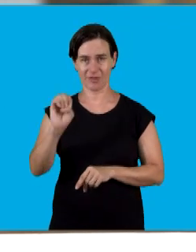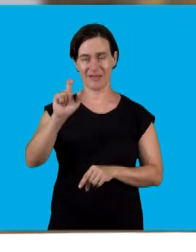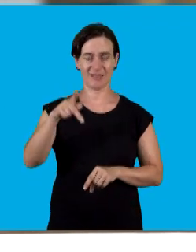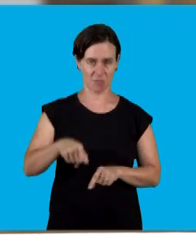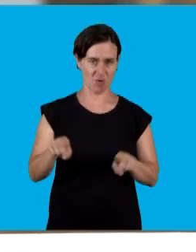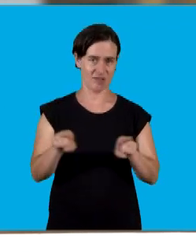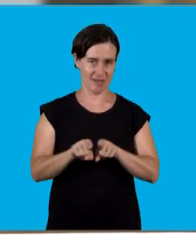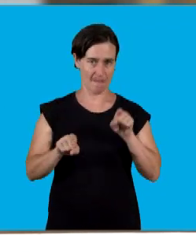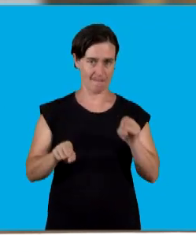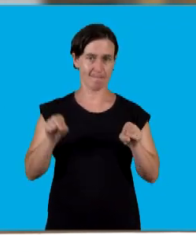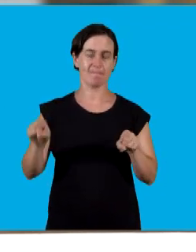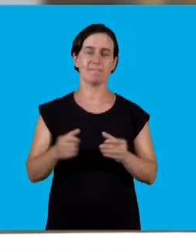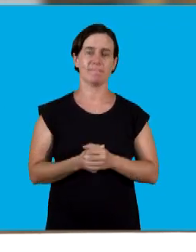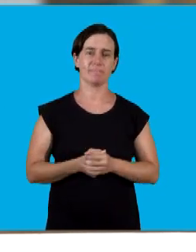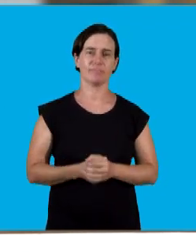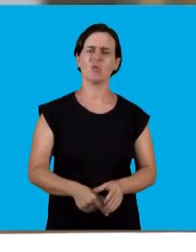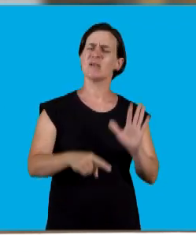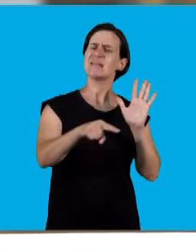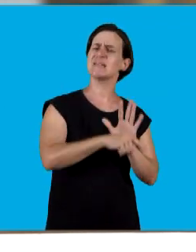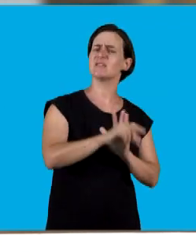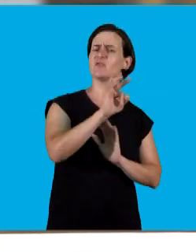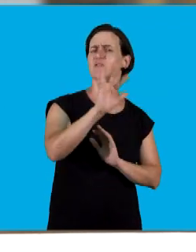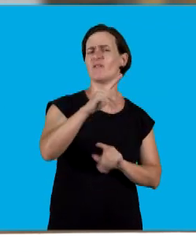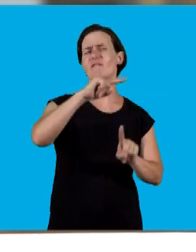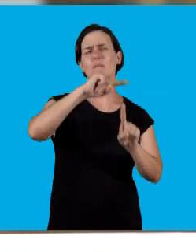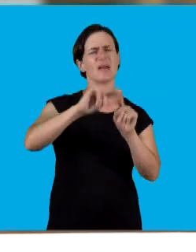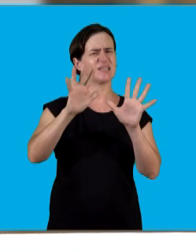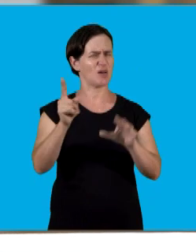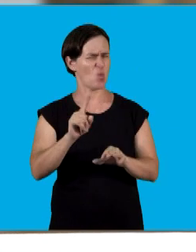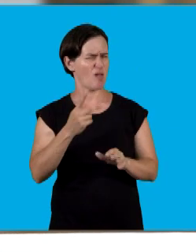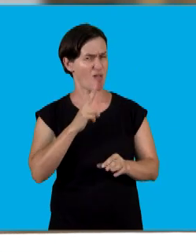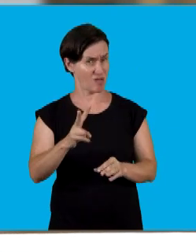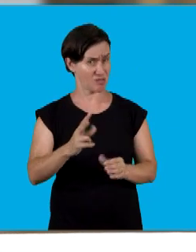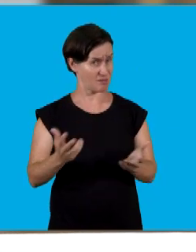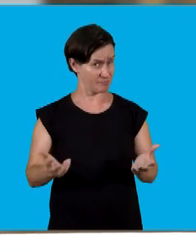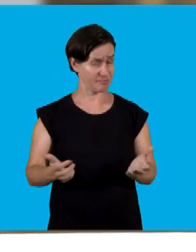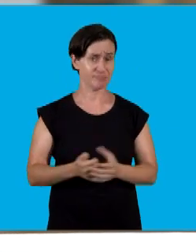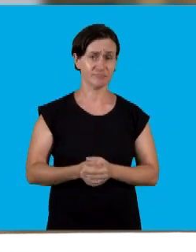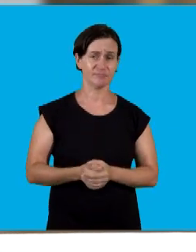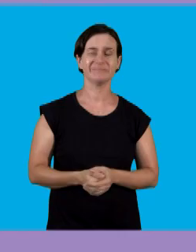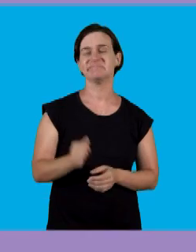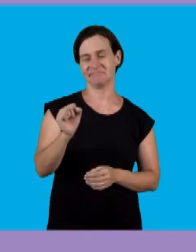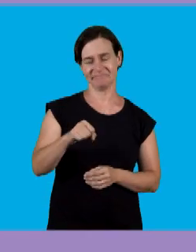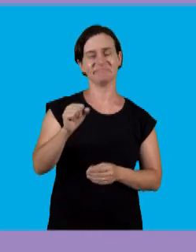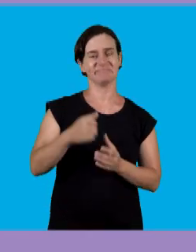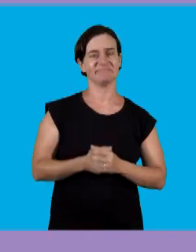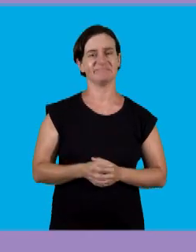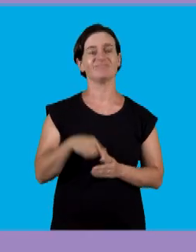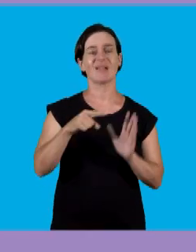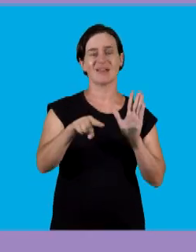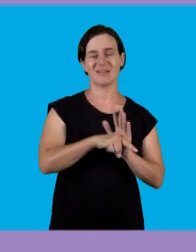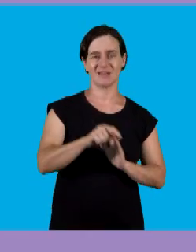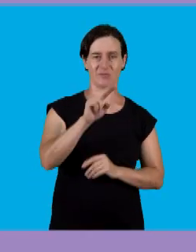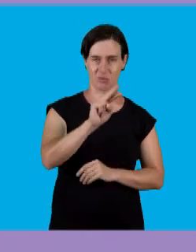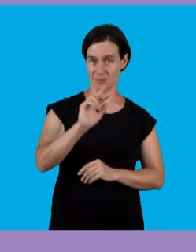would -35 plus 10 be? Do you know the answer? Yes, it is a